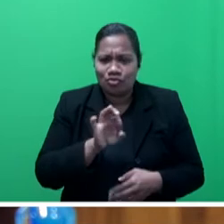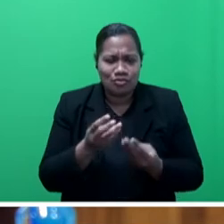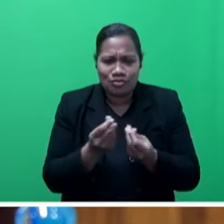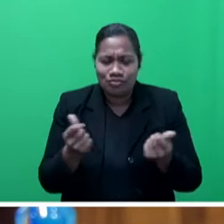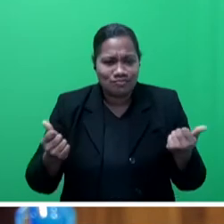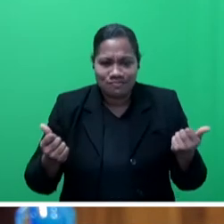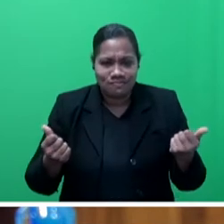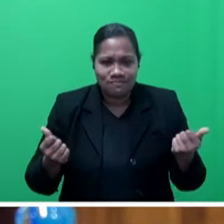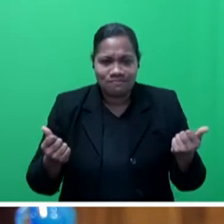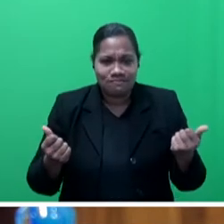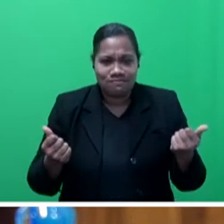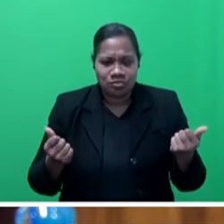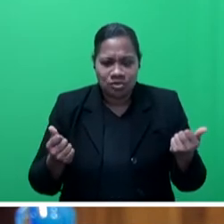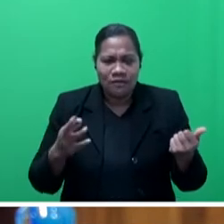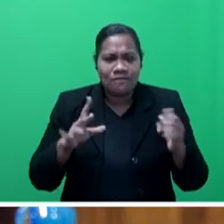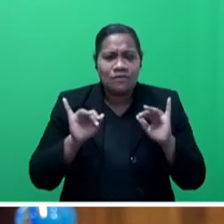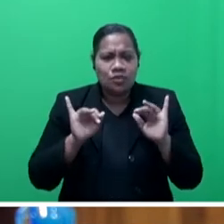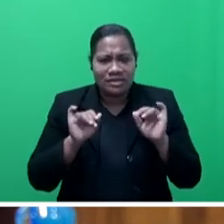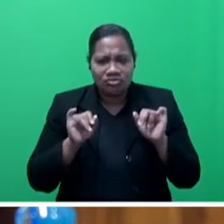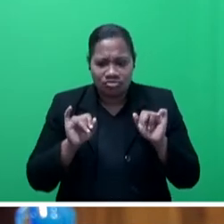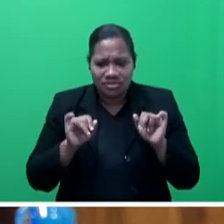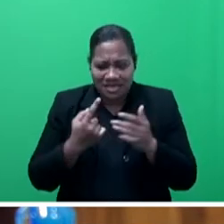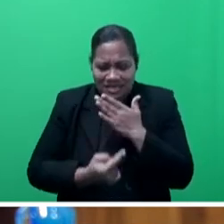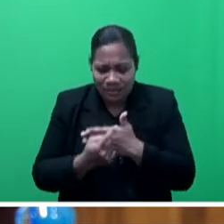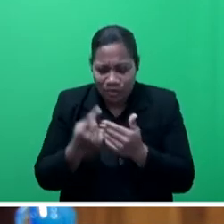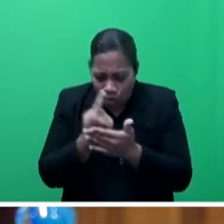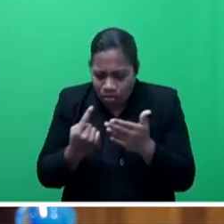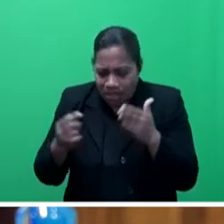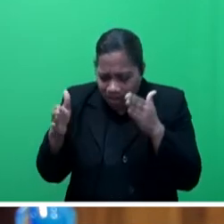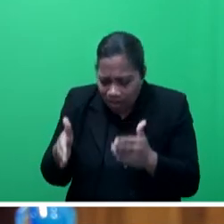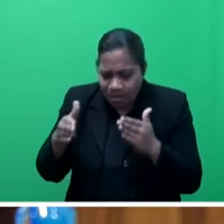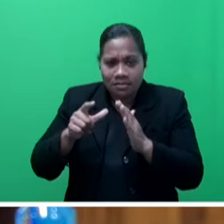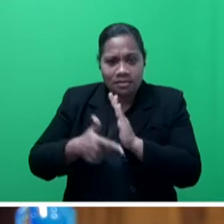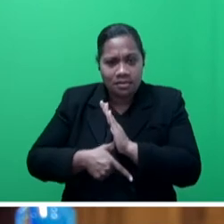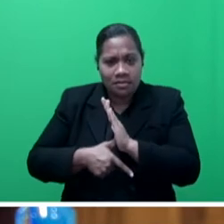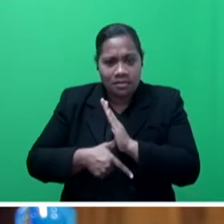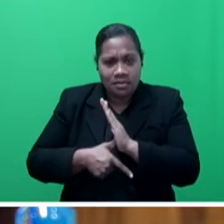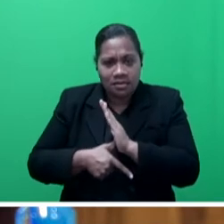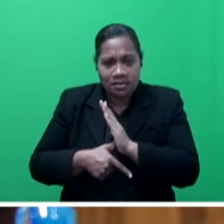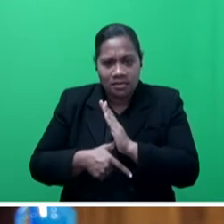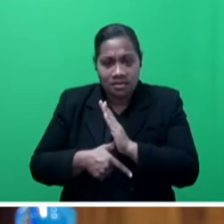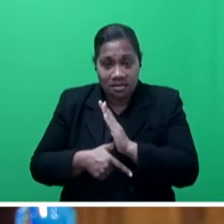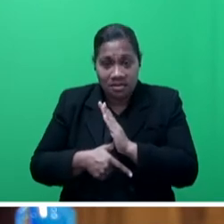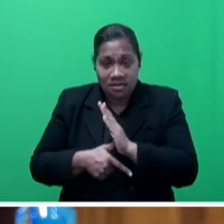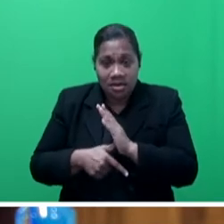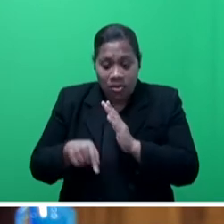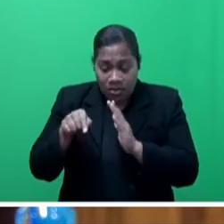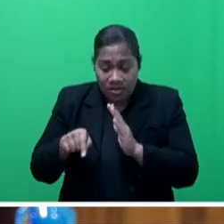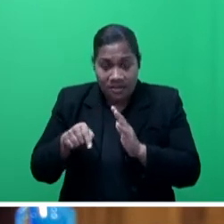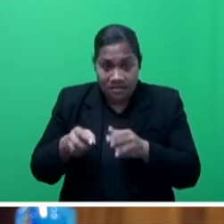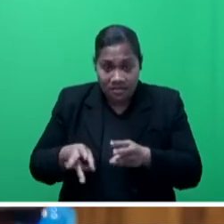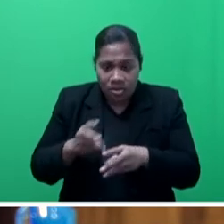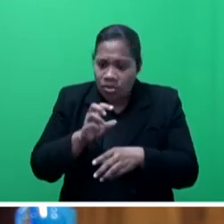with an issue which is temporary. And I always believe that to deal with a temporary measure, we should not have policies which